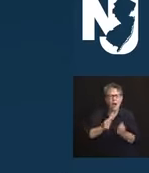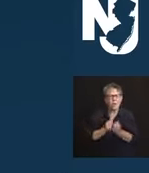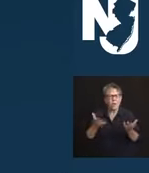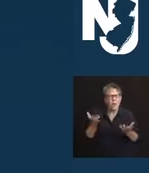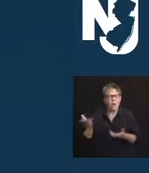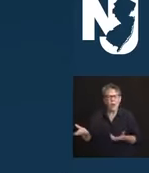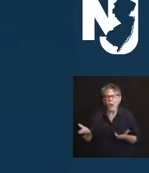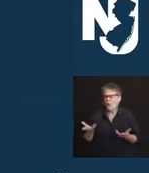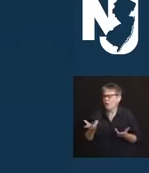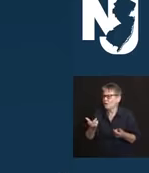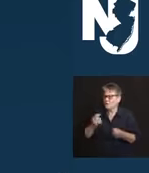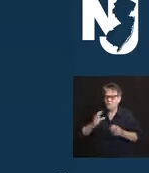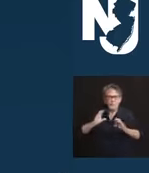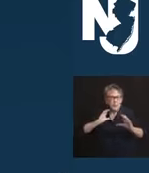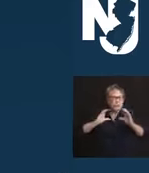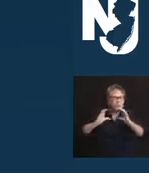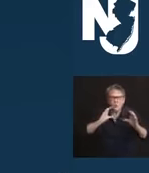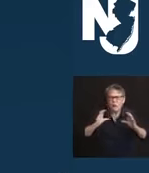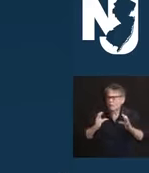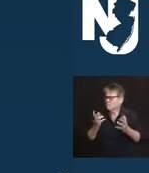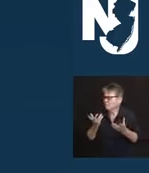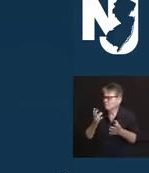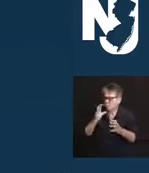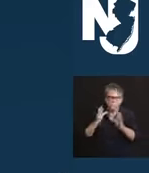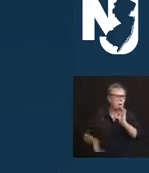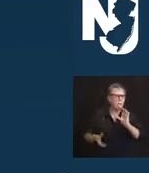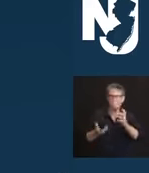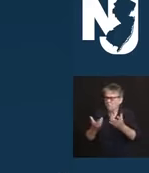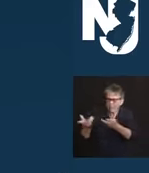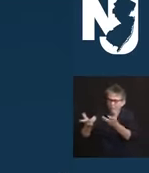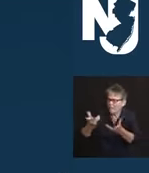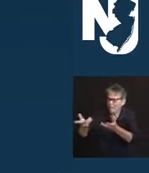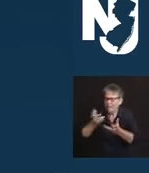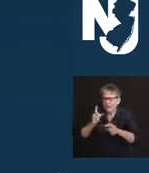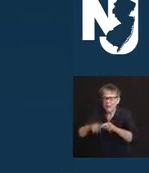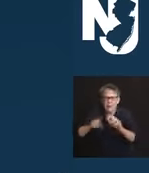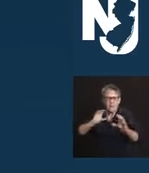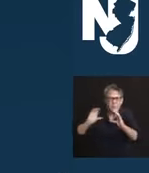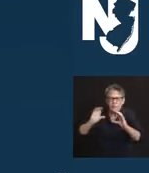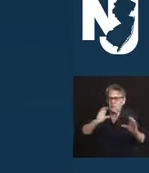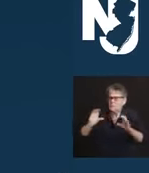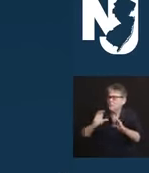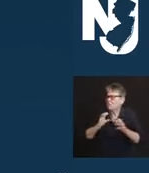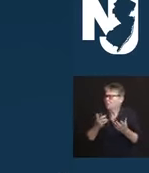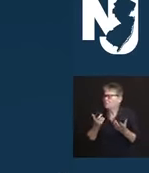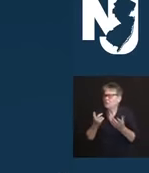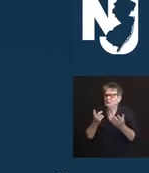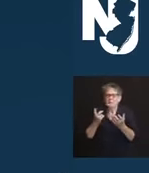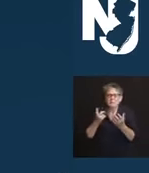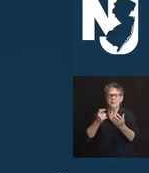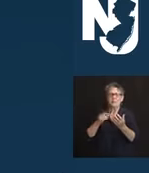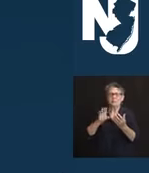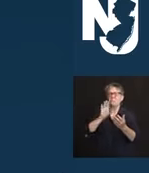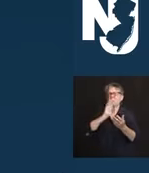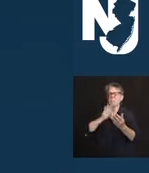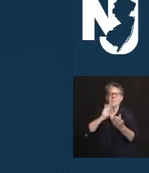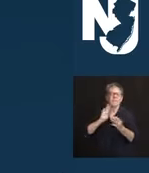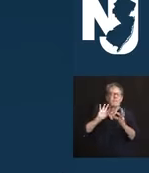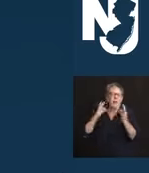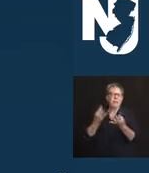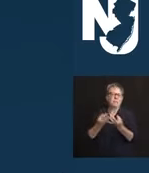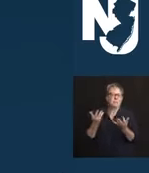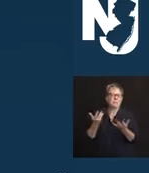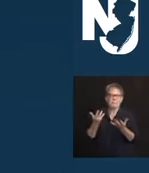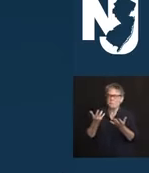has taken an extra toll on so many out there. I did ask Tracy, give me a couple of words or concepts or phrases